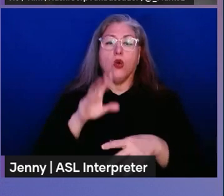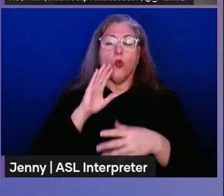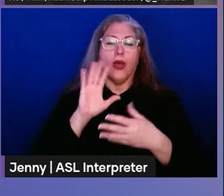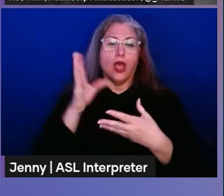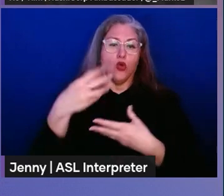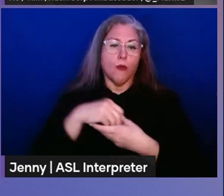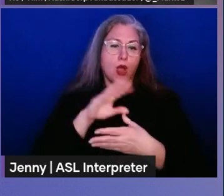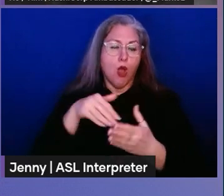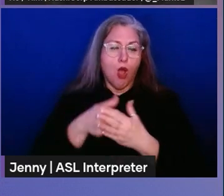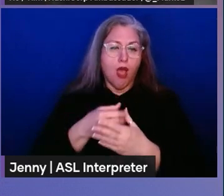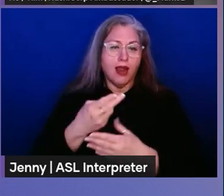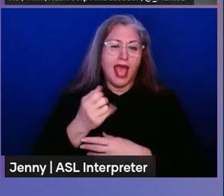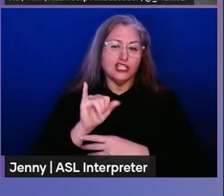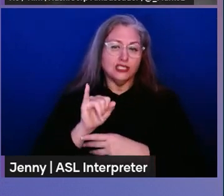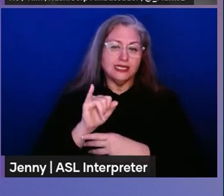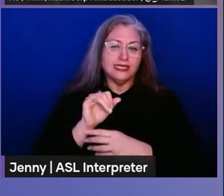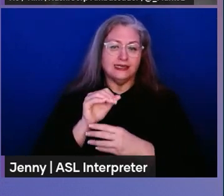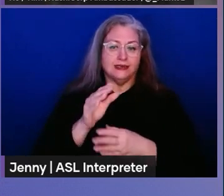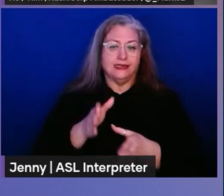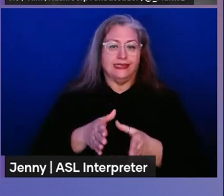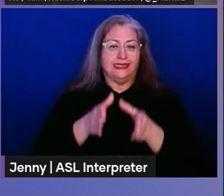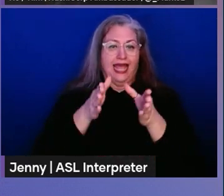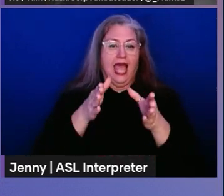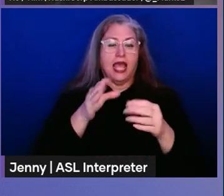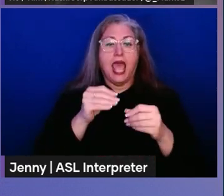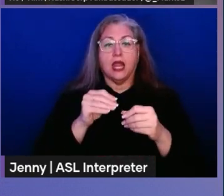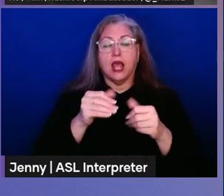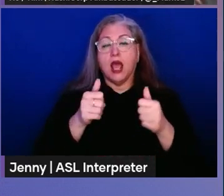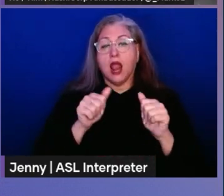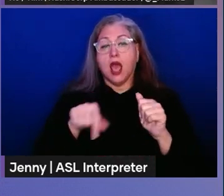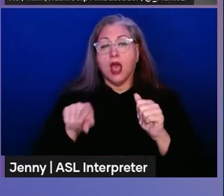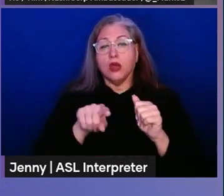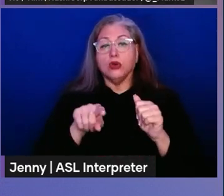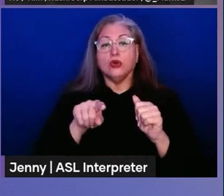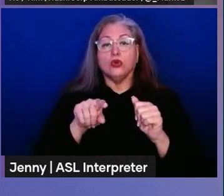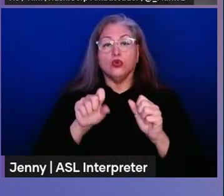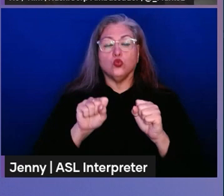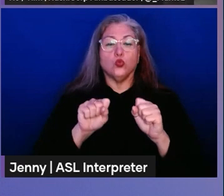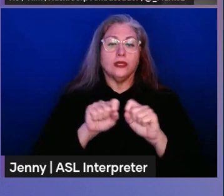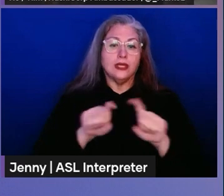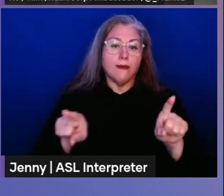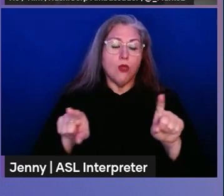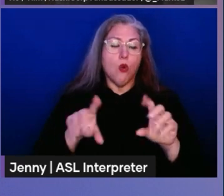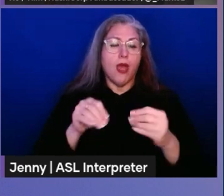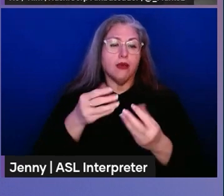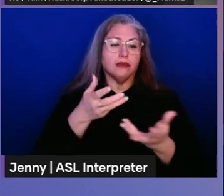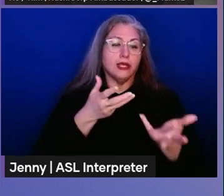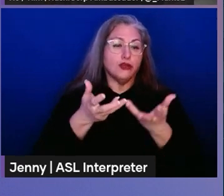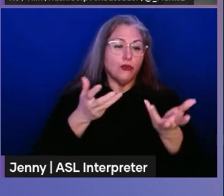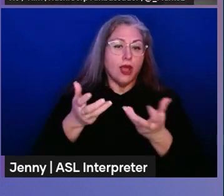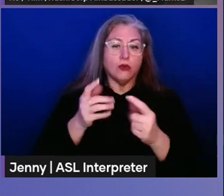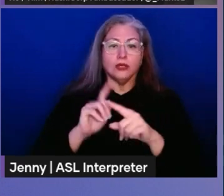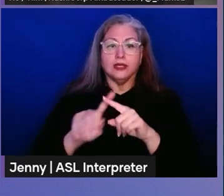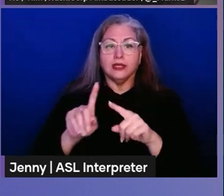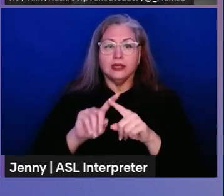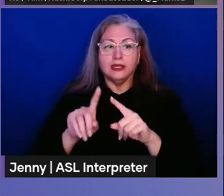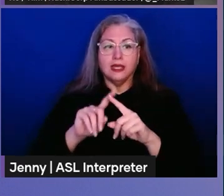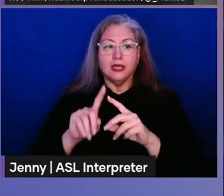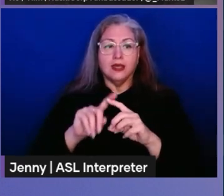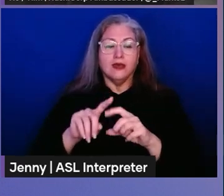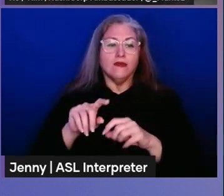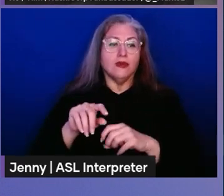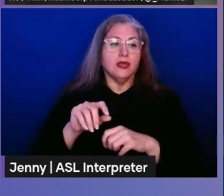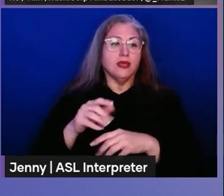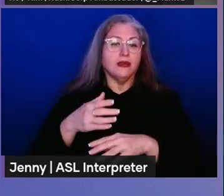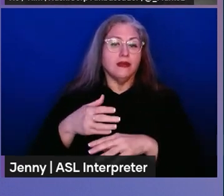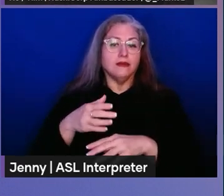Hashi stack in one place and enables you to kind of deploy and interact with different cloud backends as you deploy